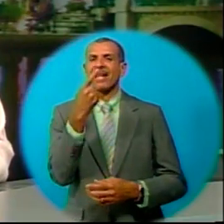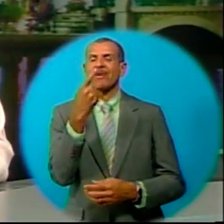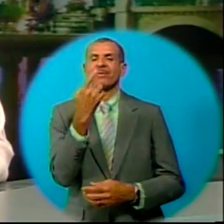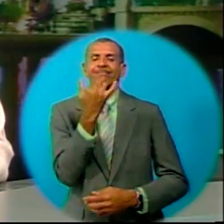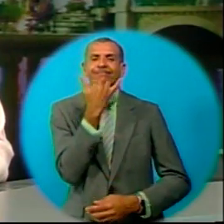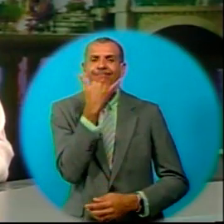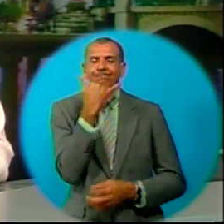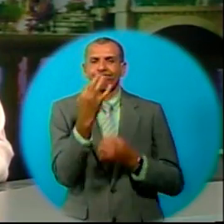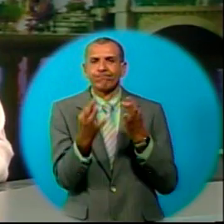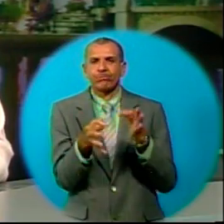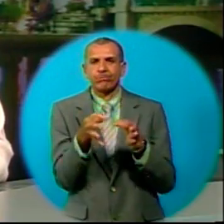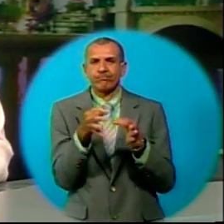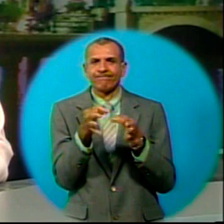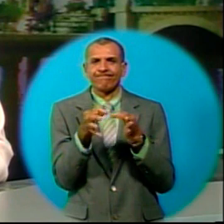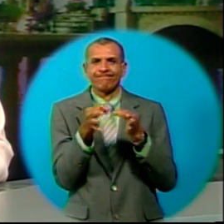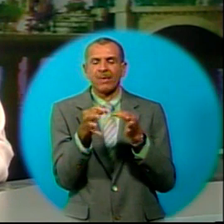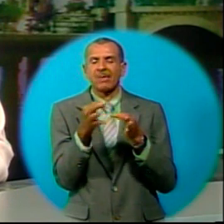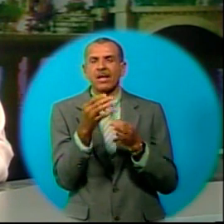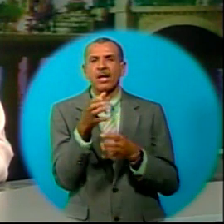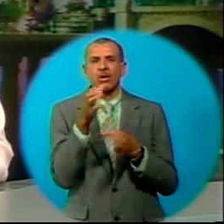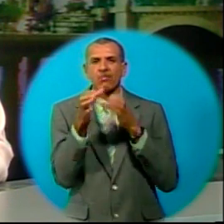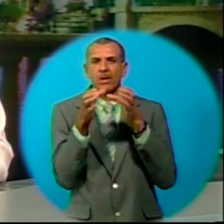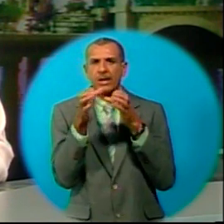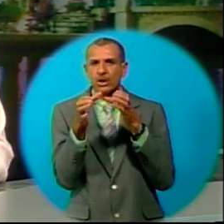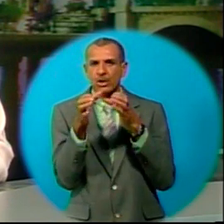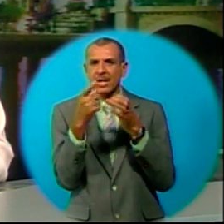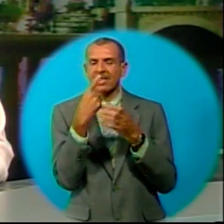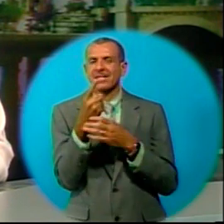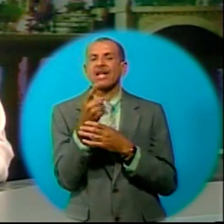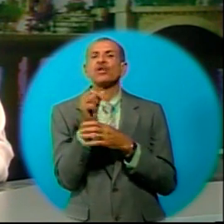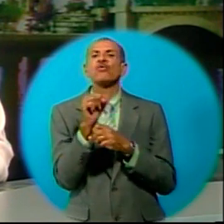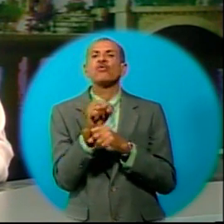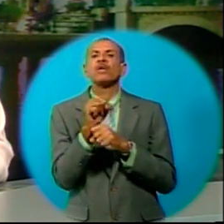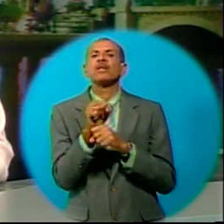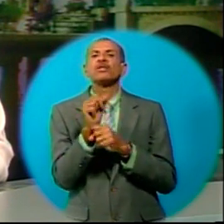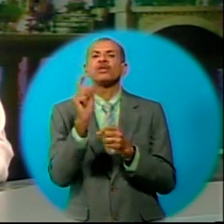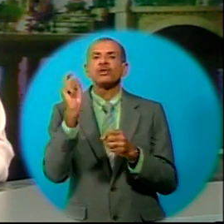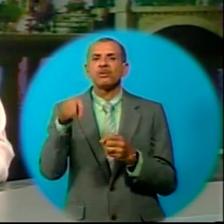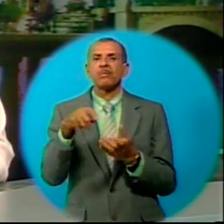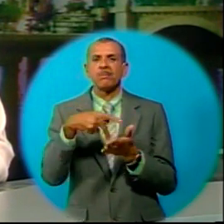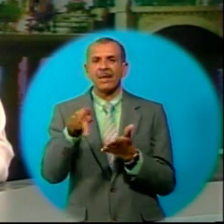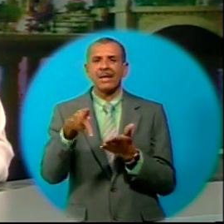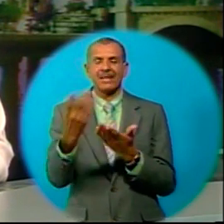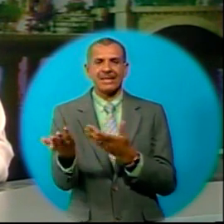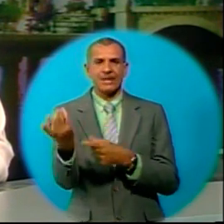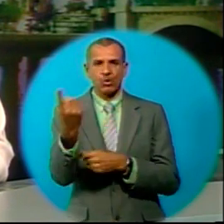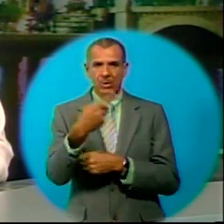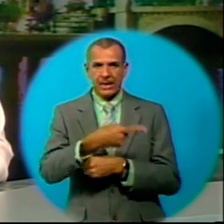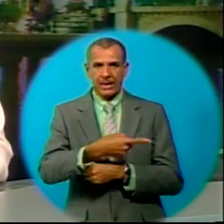She said the issue was resolved this morning, and workers should be paid today.